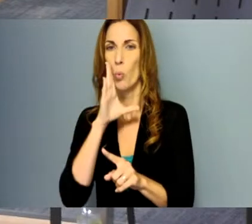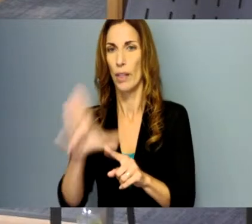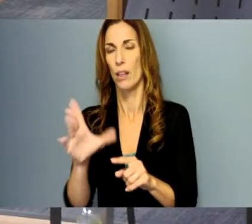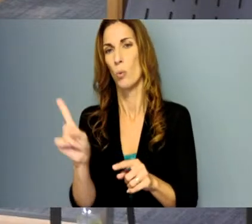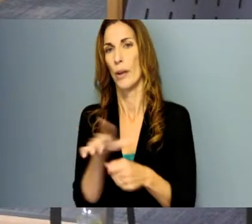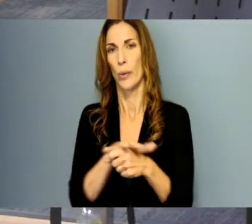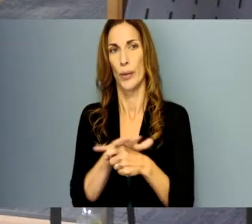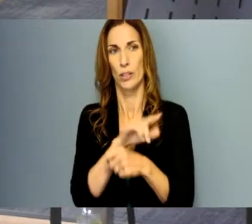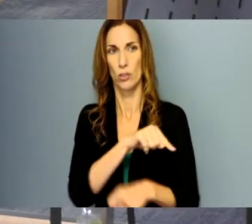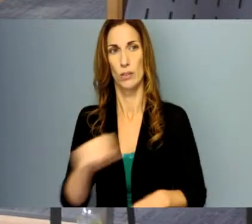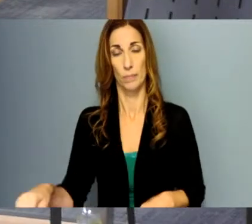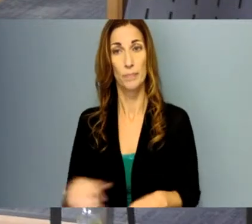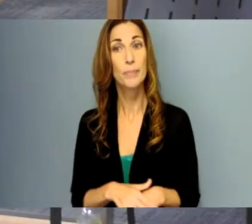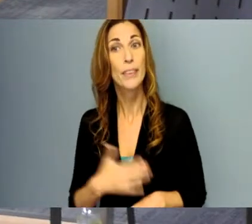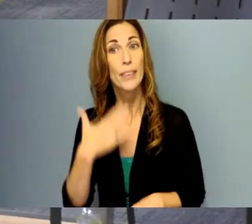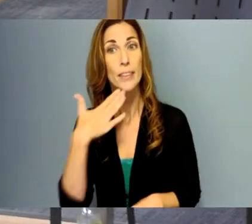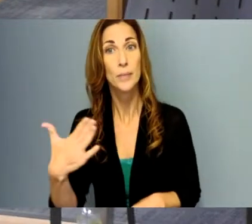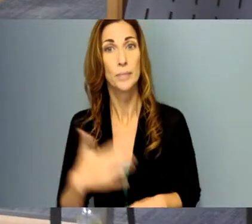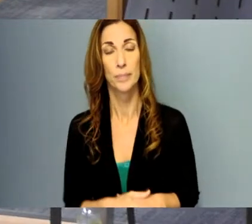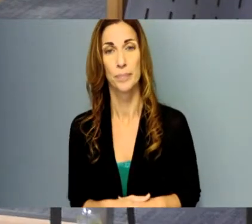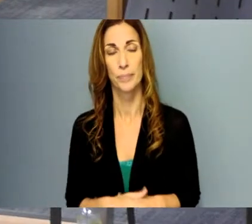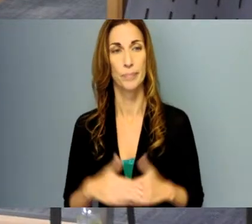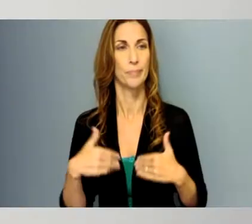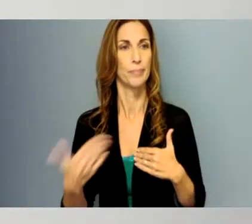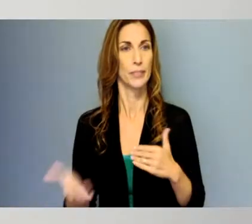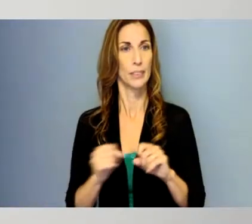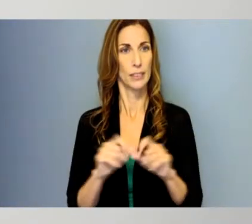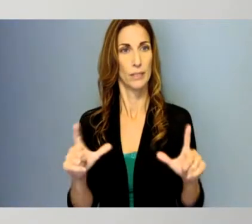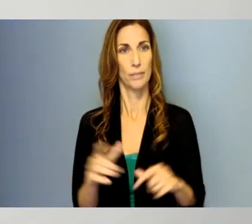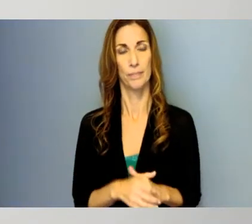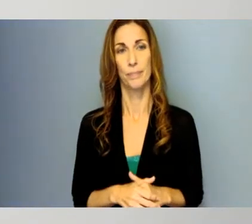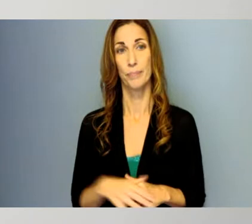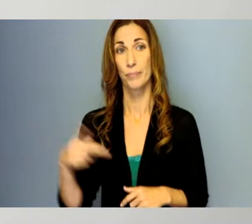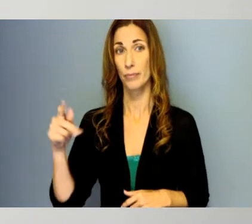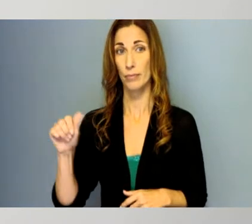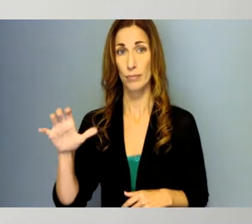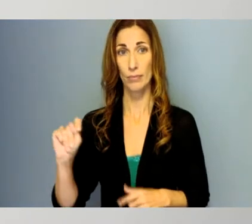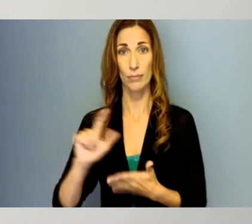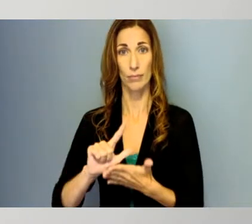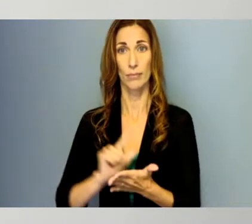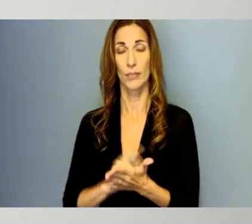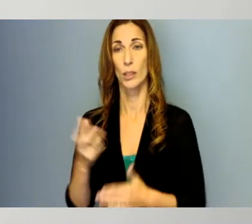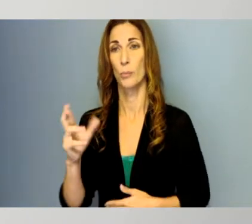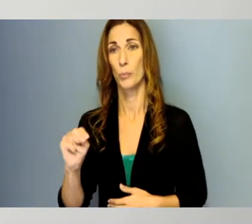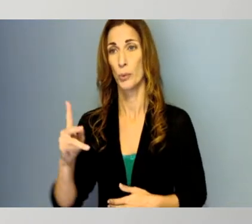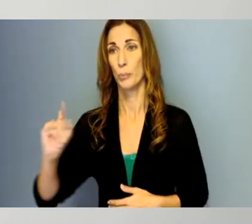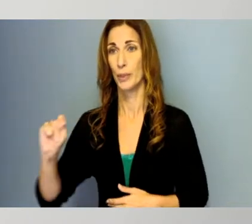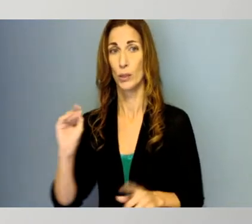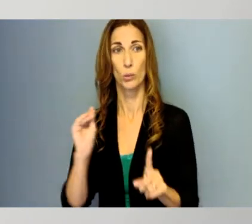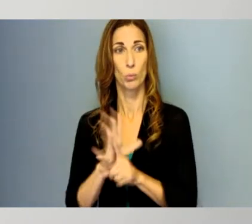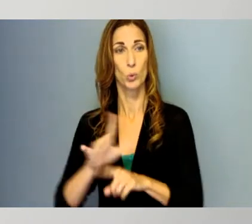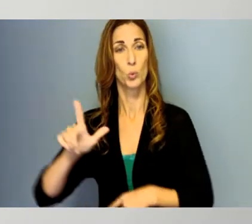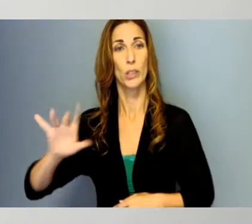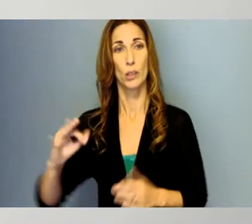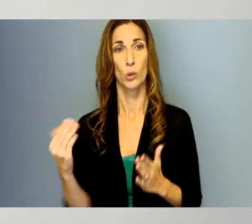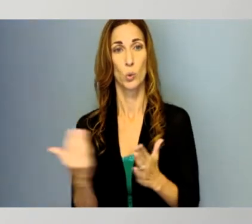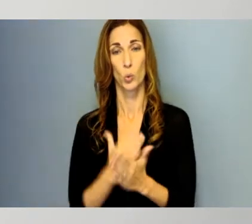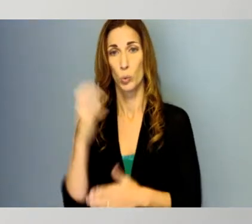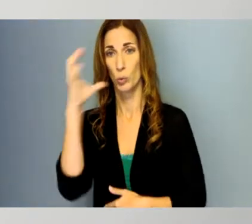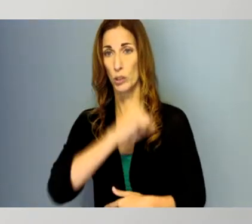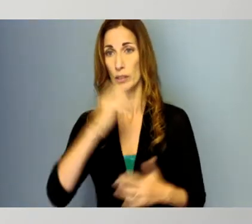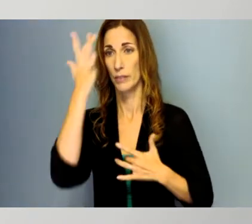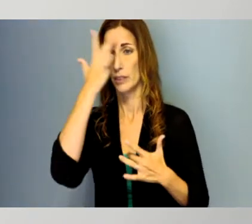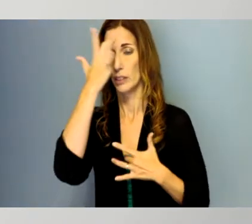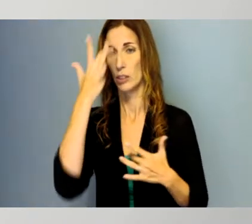locations are. Next slide. The PACT Act and burn pit exposure, 29 new presumptive illnesses.